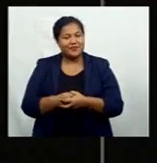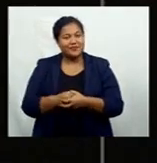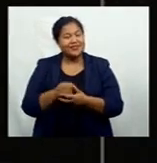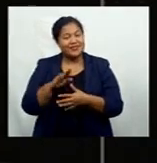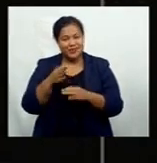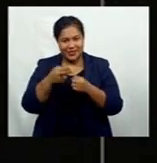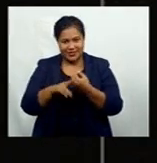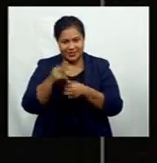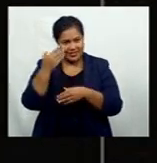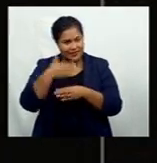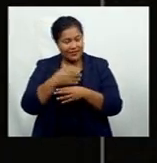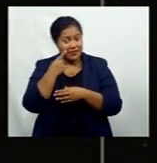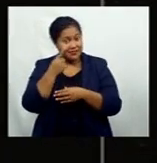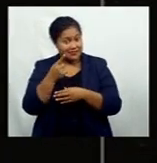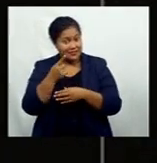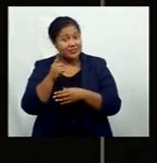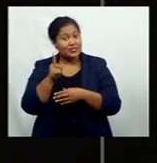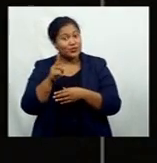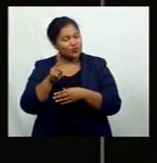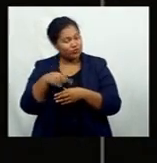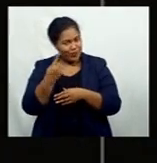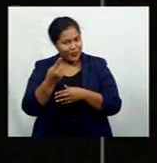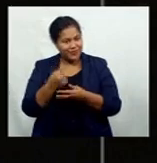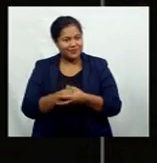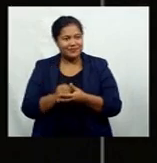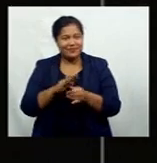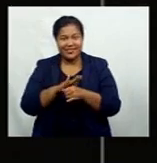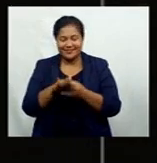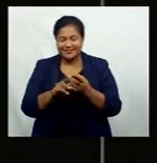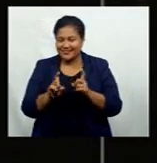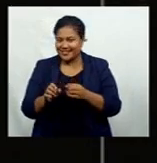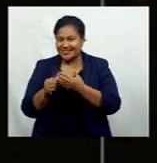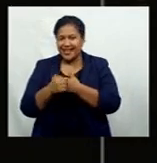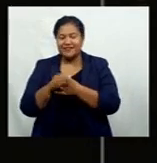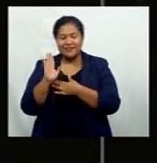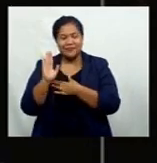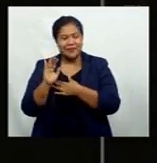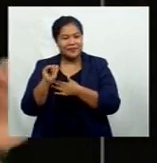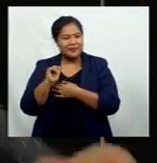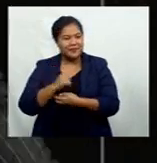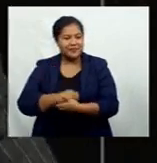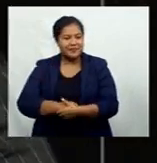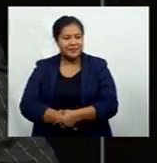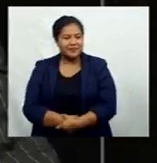news this evening. I'll be back again tomorrow. Until then, stay safe. for demanda.